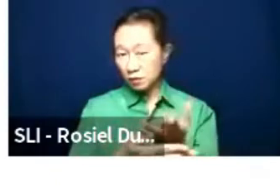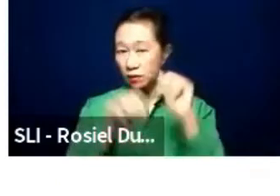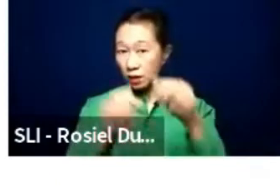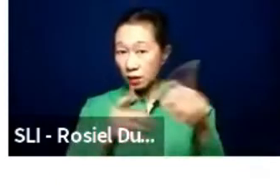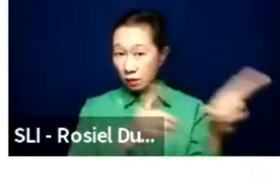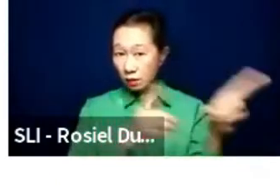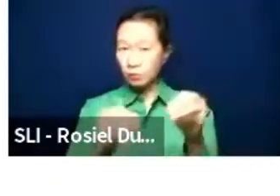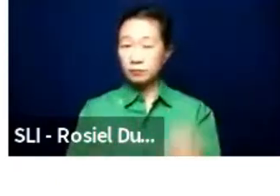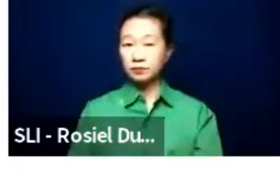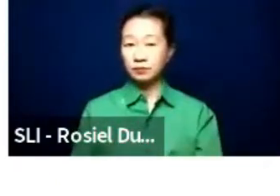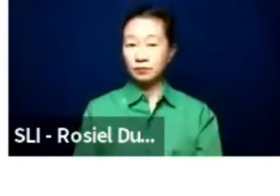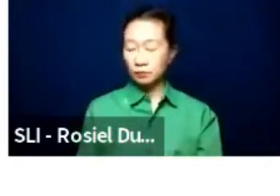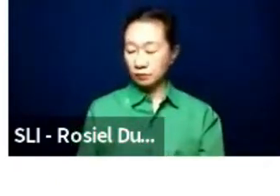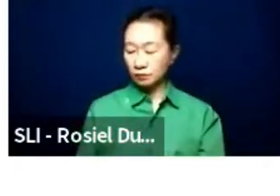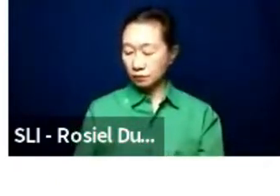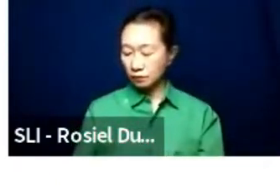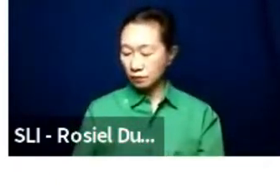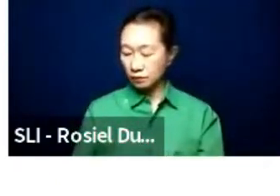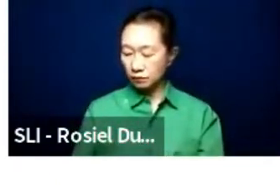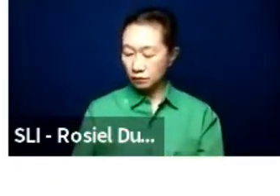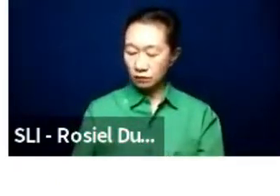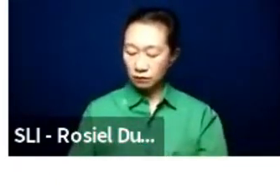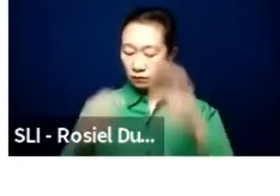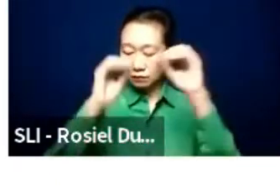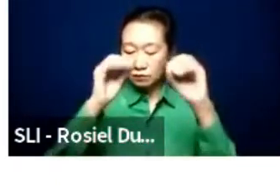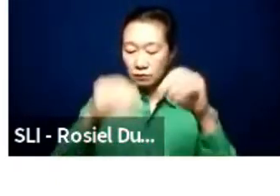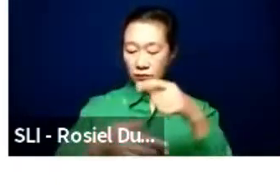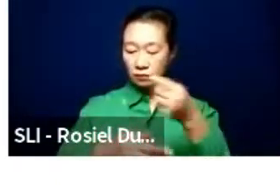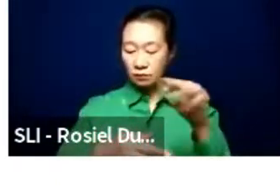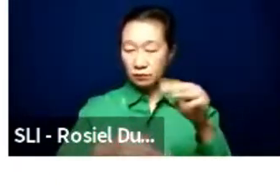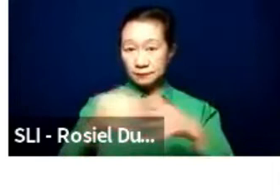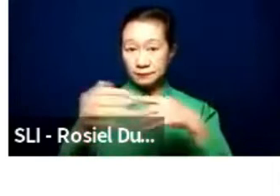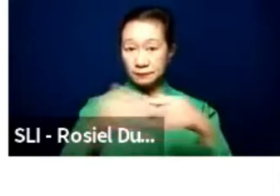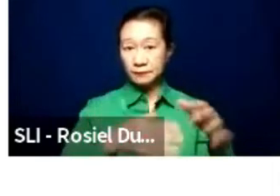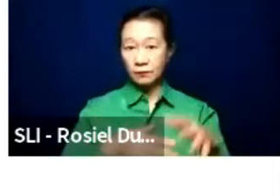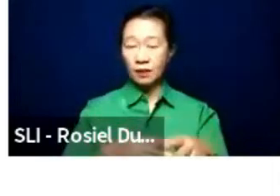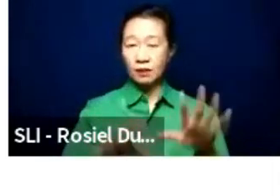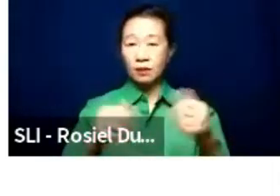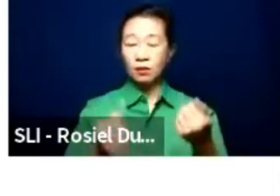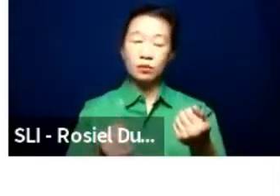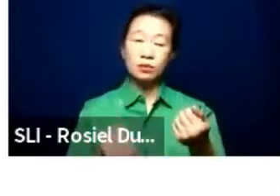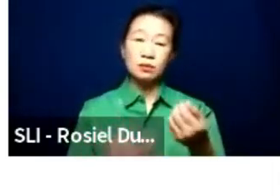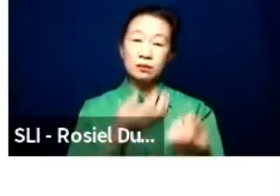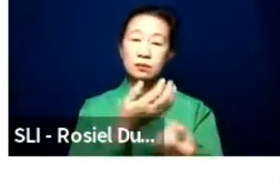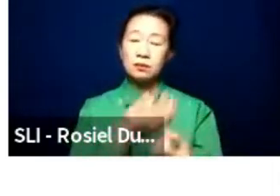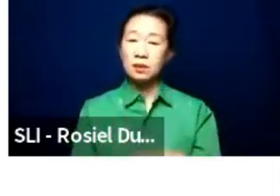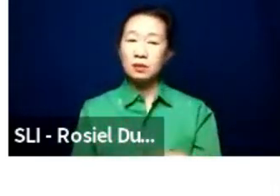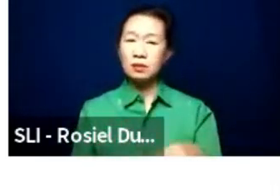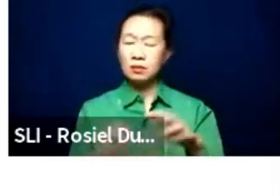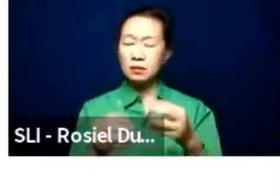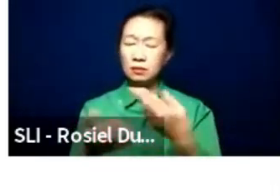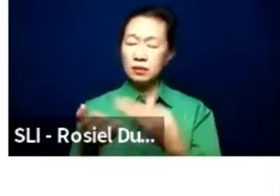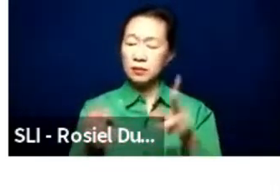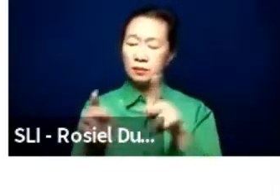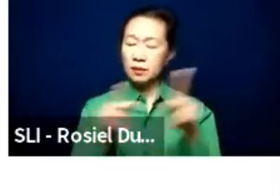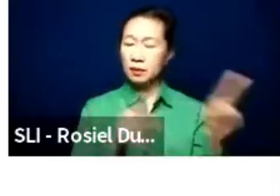really teach them to do, no? Even reading from a recipe and following a recipe, preparing